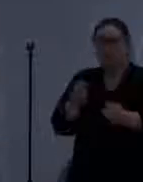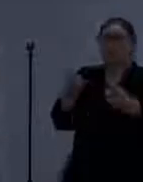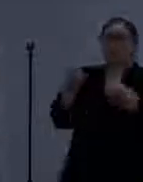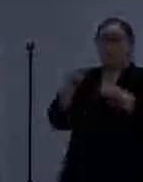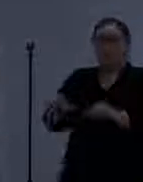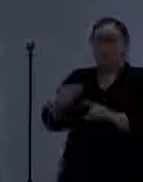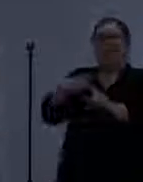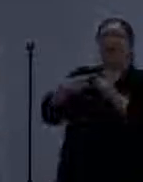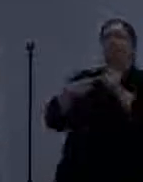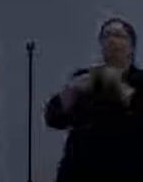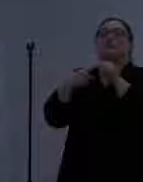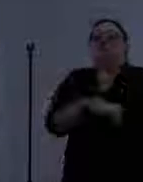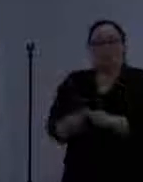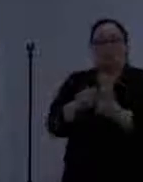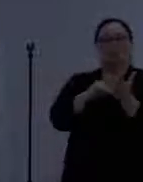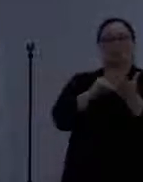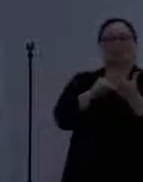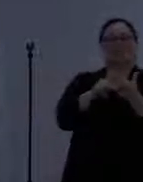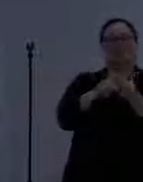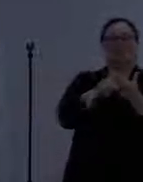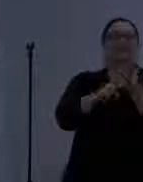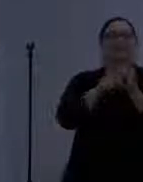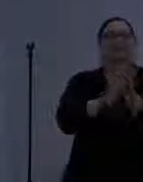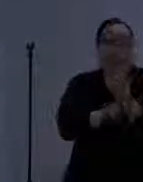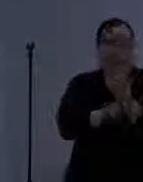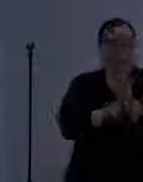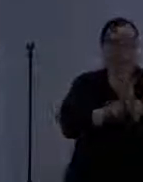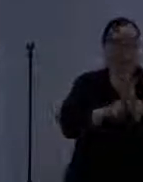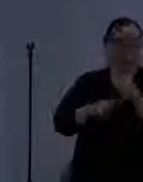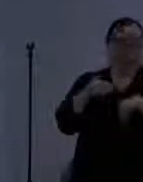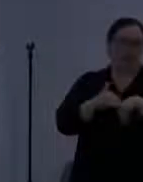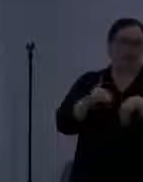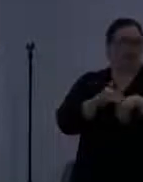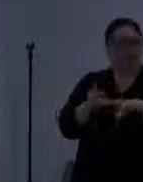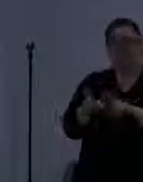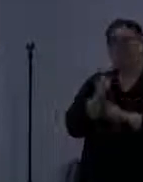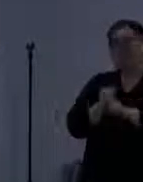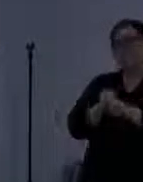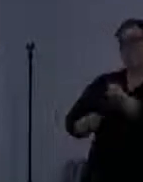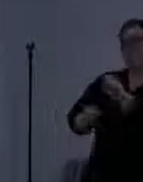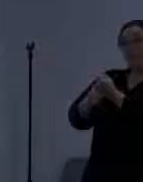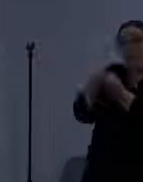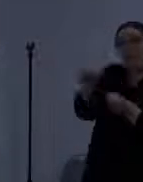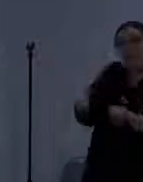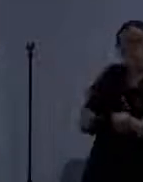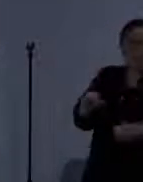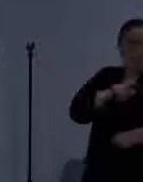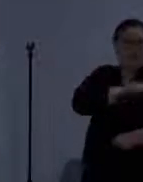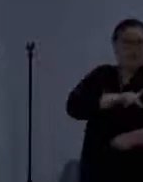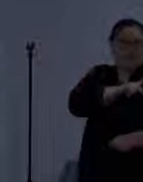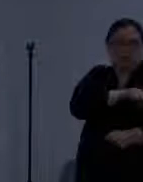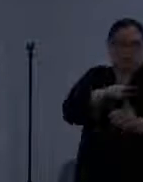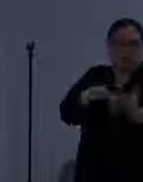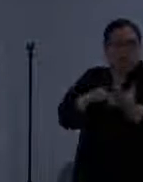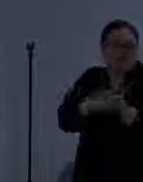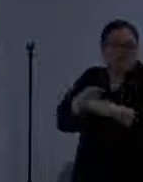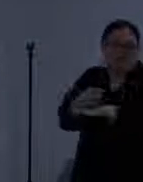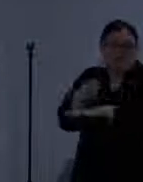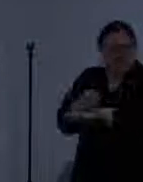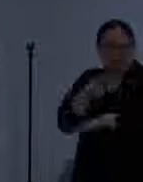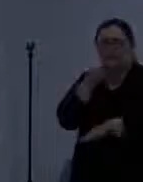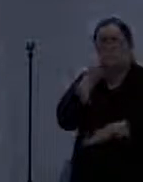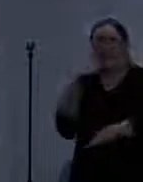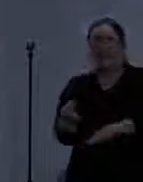misconduct. So an example of that might be where a support person or a professional, asks someone about their